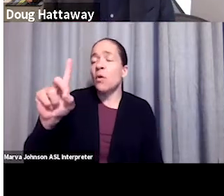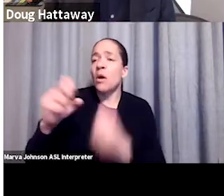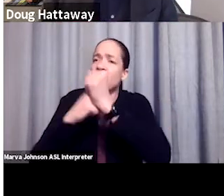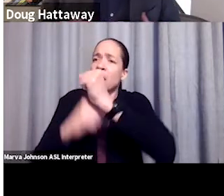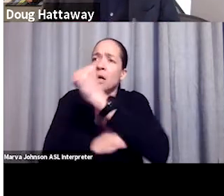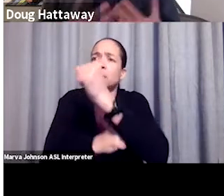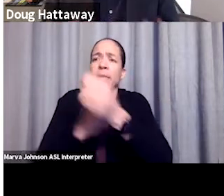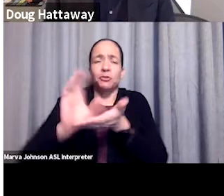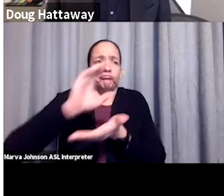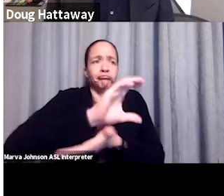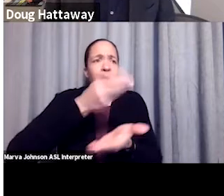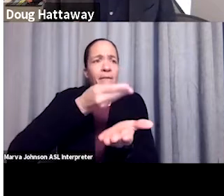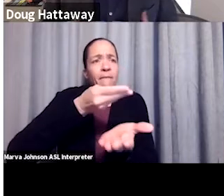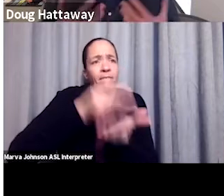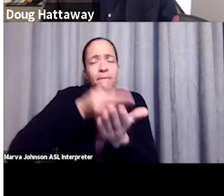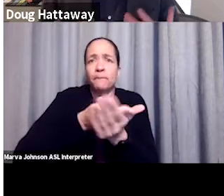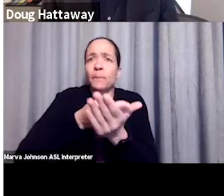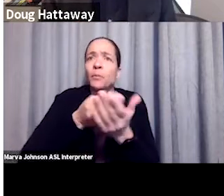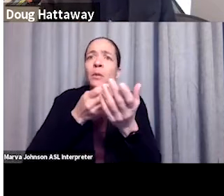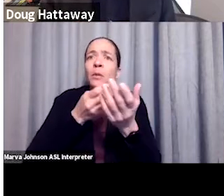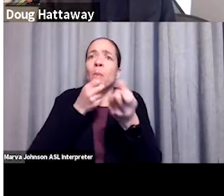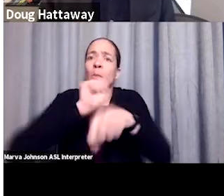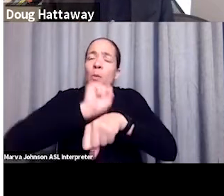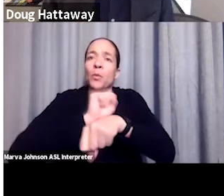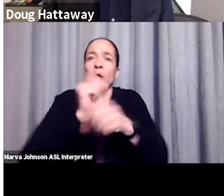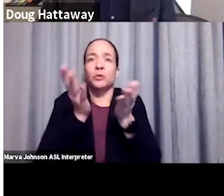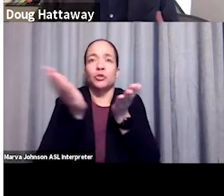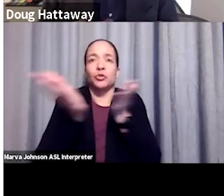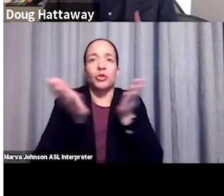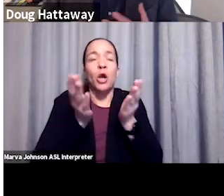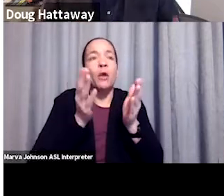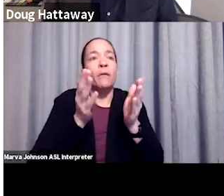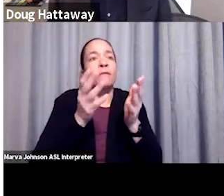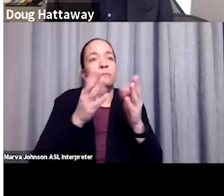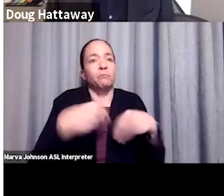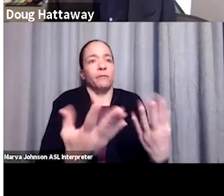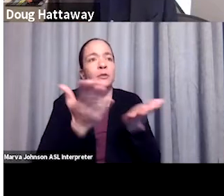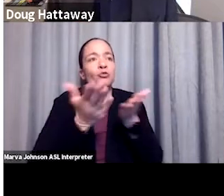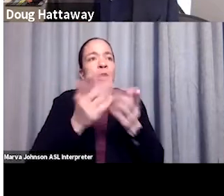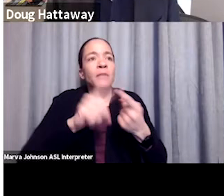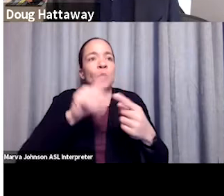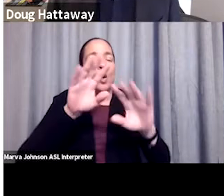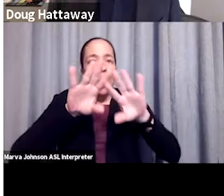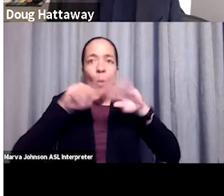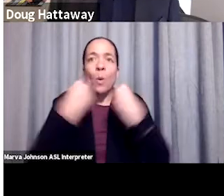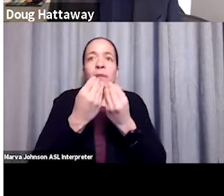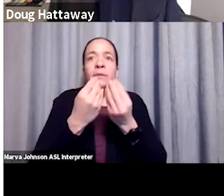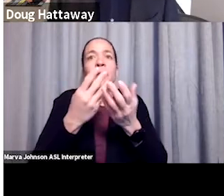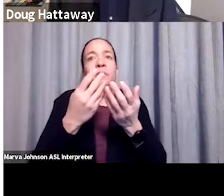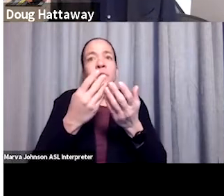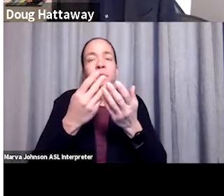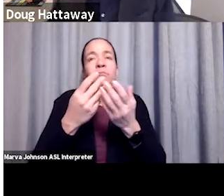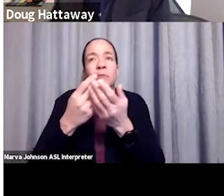very beginning to serve organizations that are advancing social justice and in many different ways in the country. And they are the